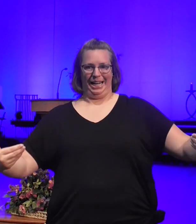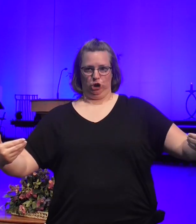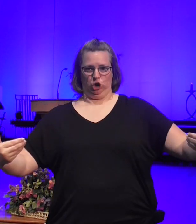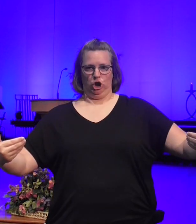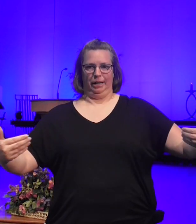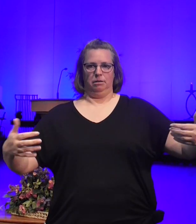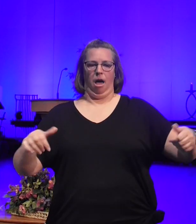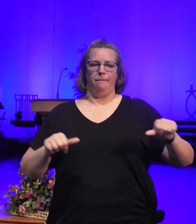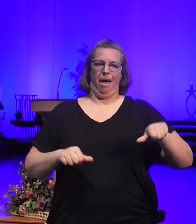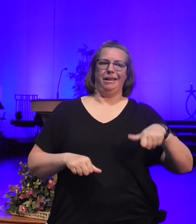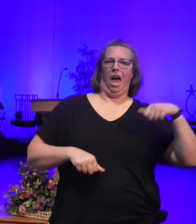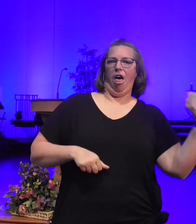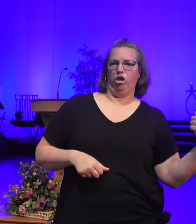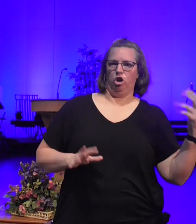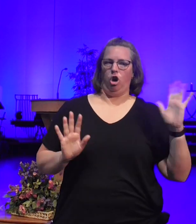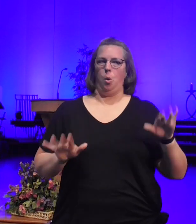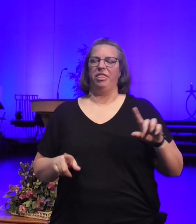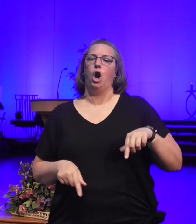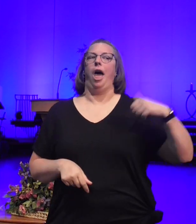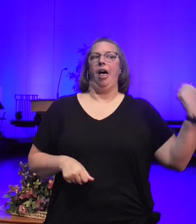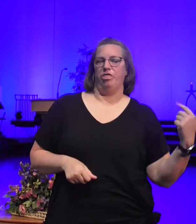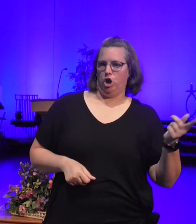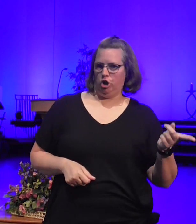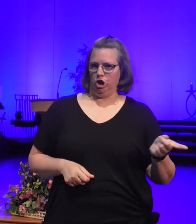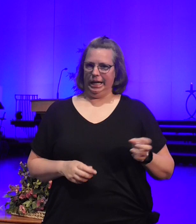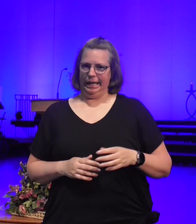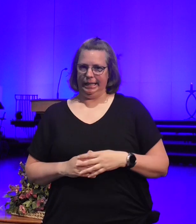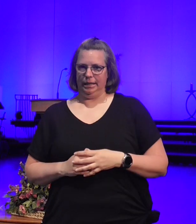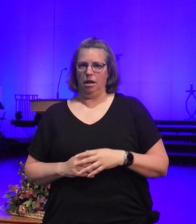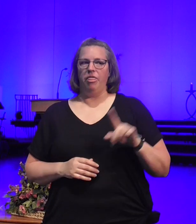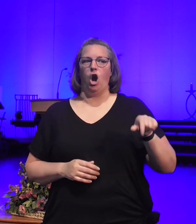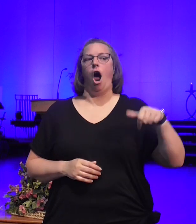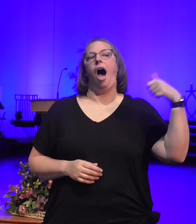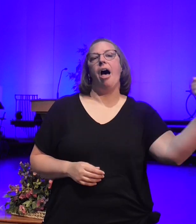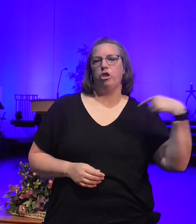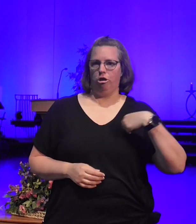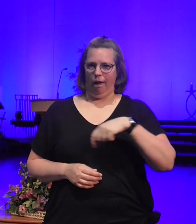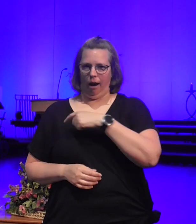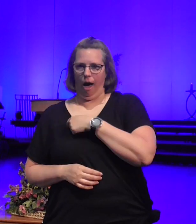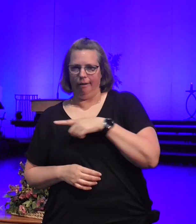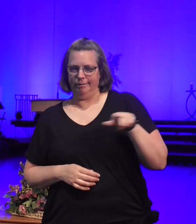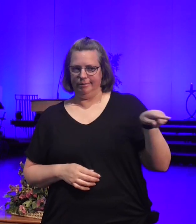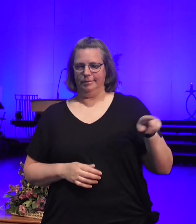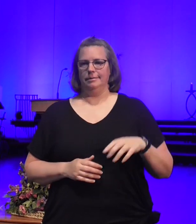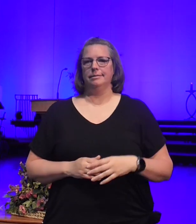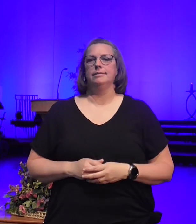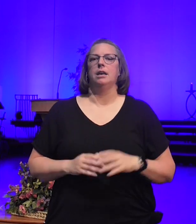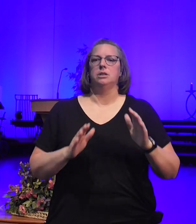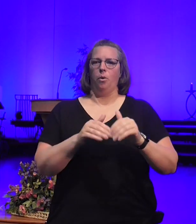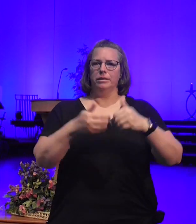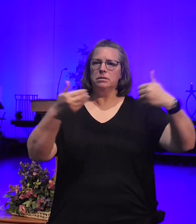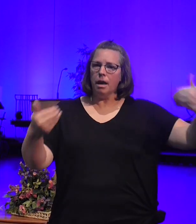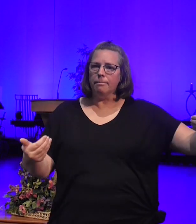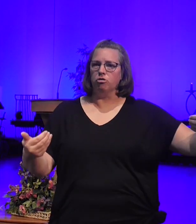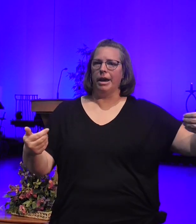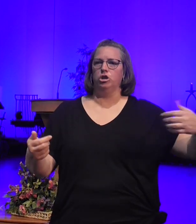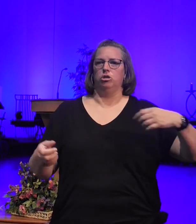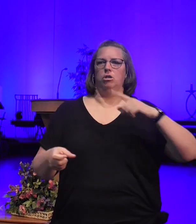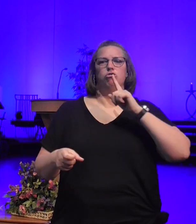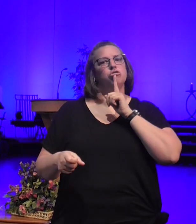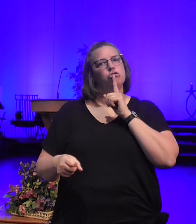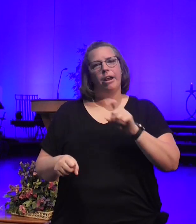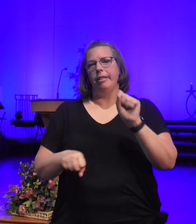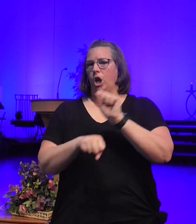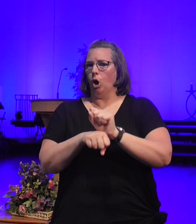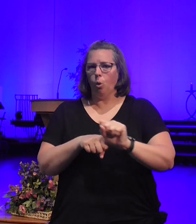people by othering them, that they are other than us, and really working hard in our minds and hearts